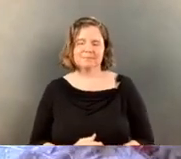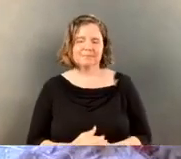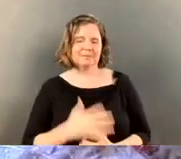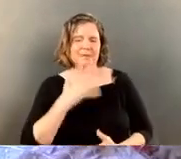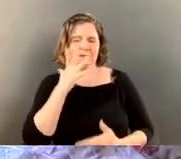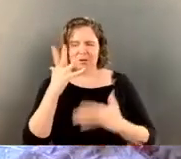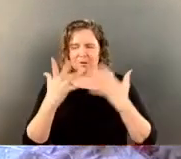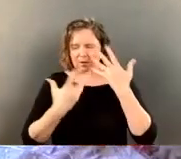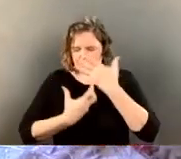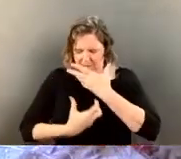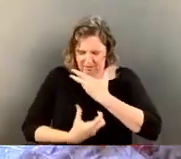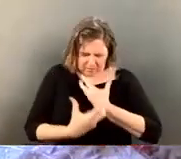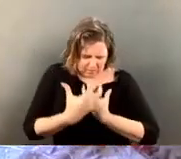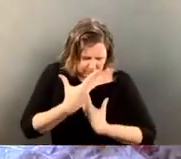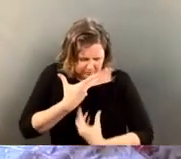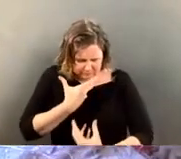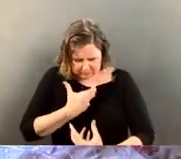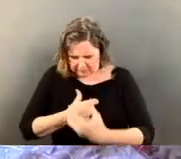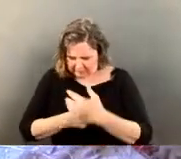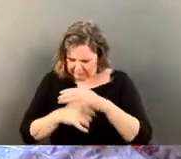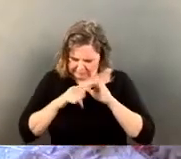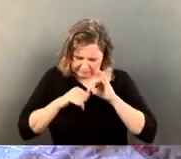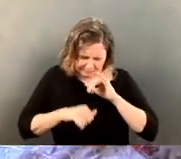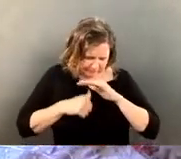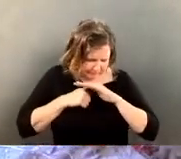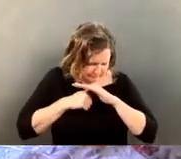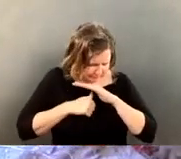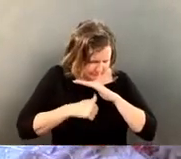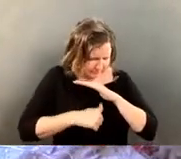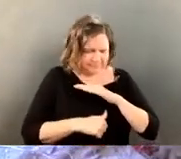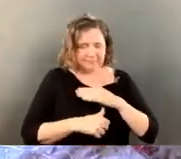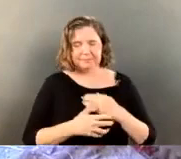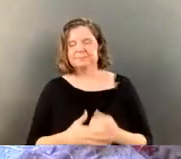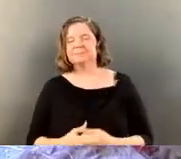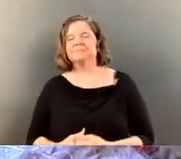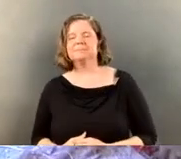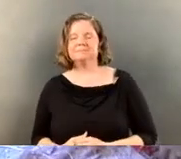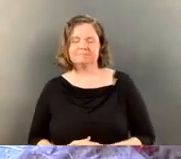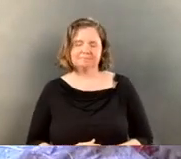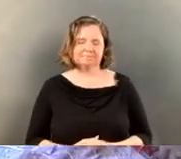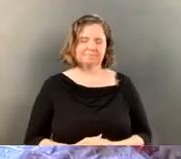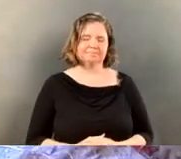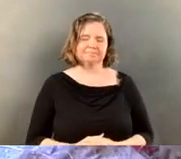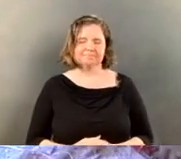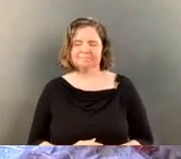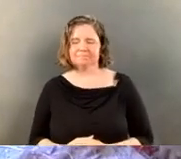love. Shame no longer has a place to hide.